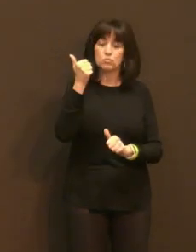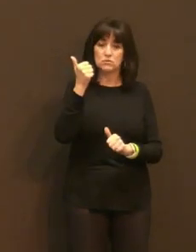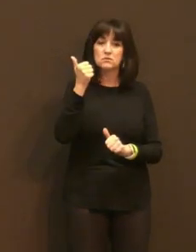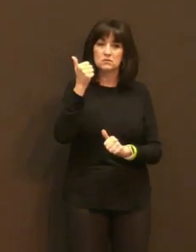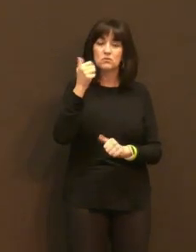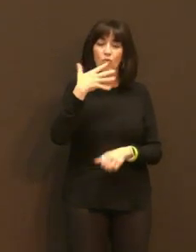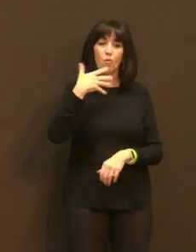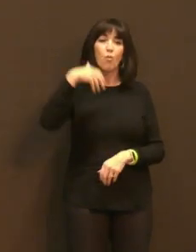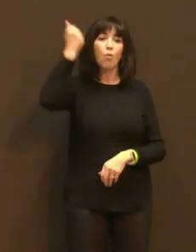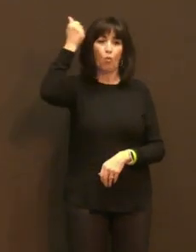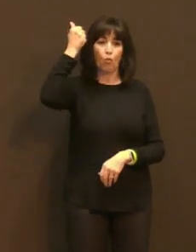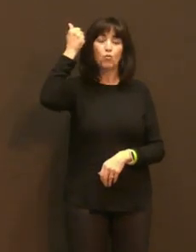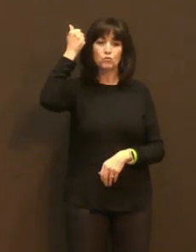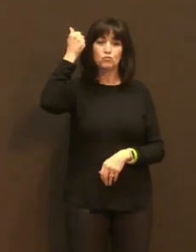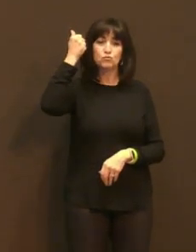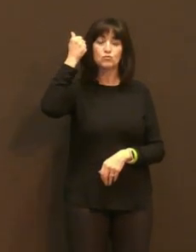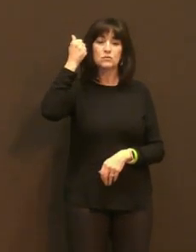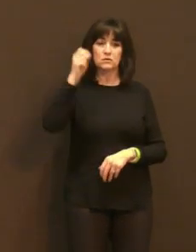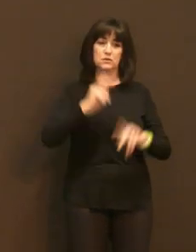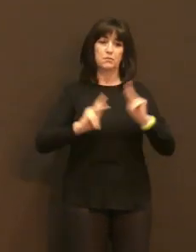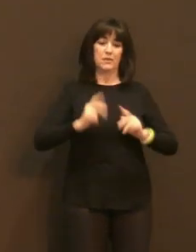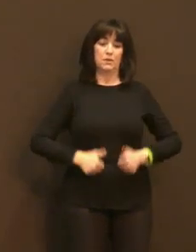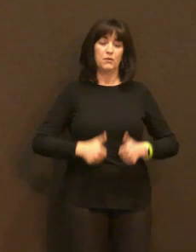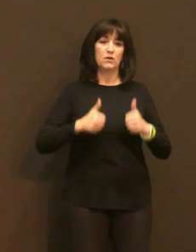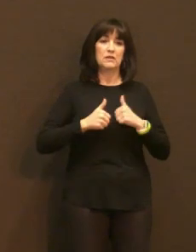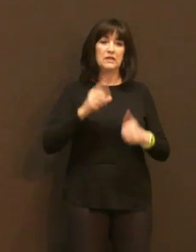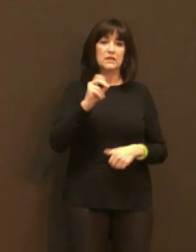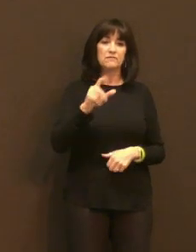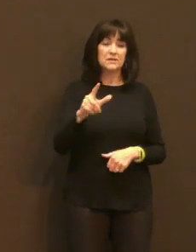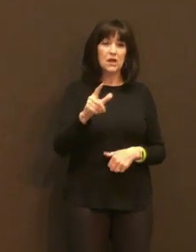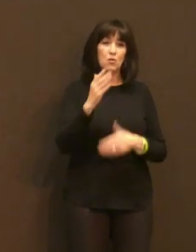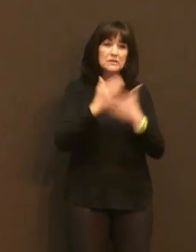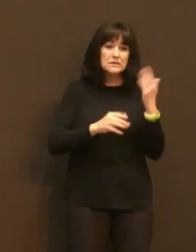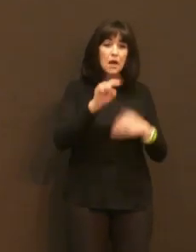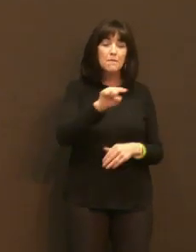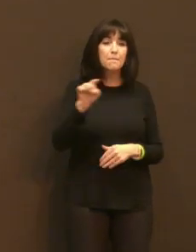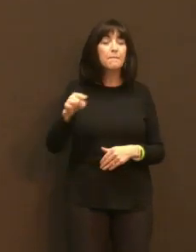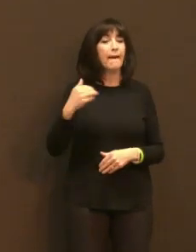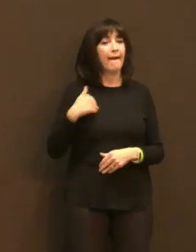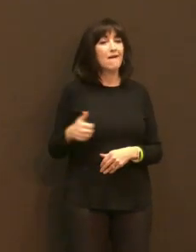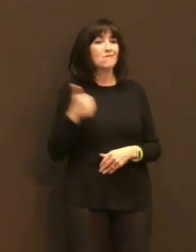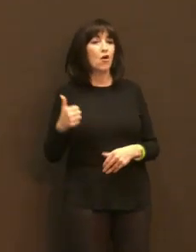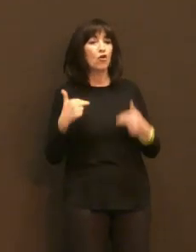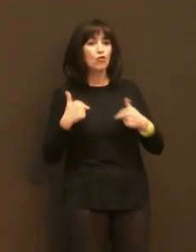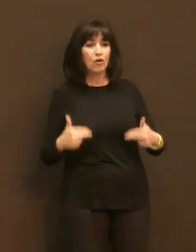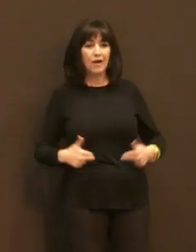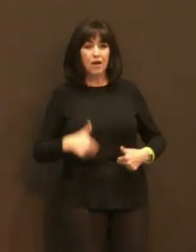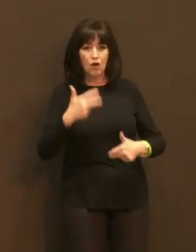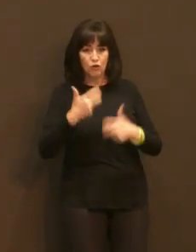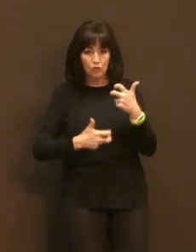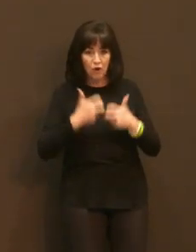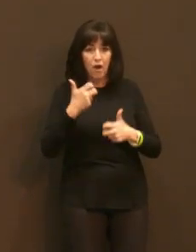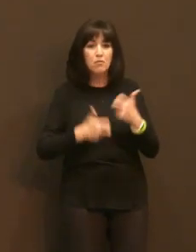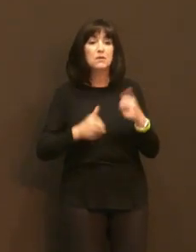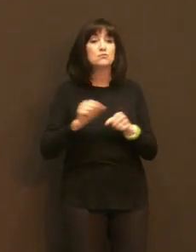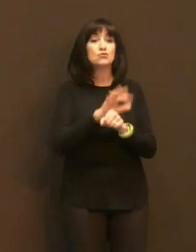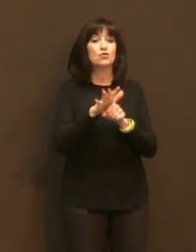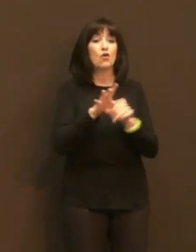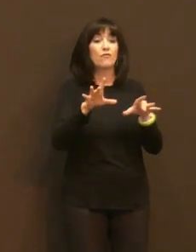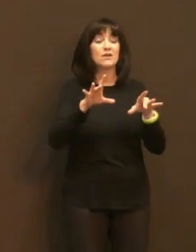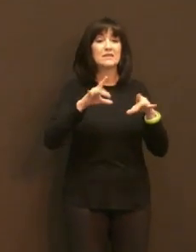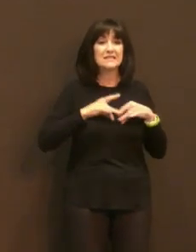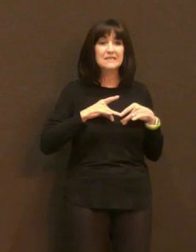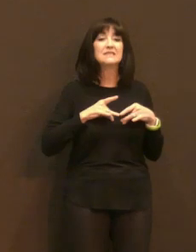Delawareans who had pre-existing health conditions, many of whom were residents of our nursing homes across our